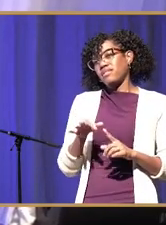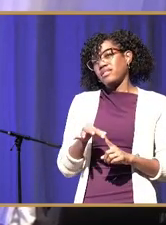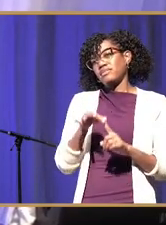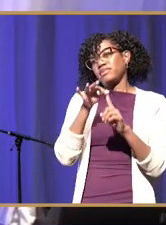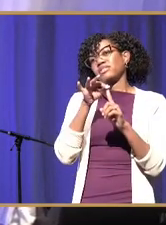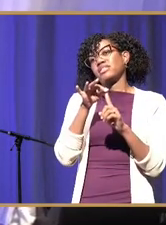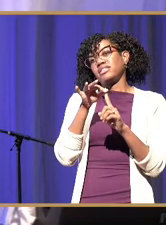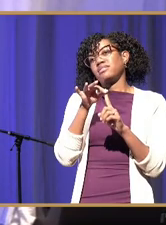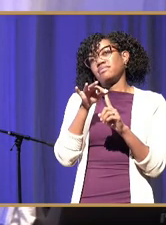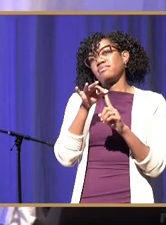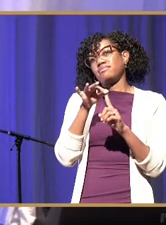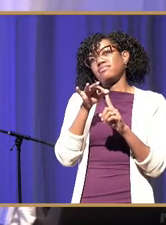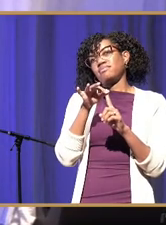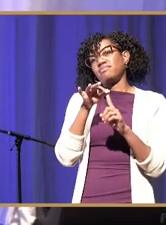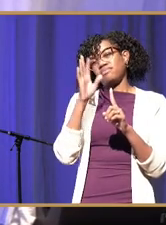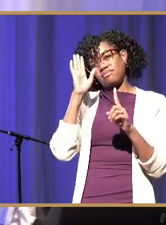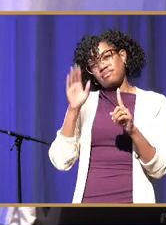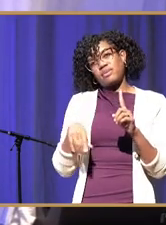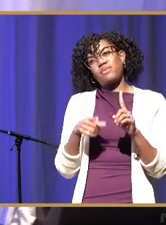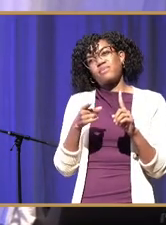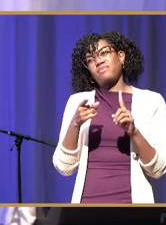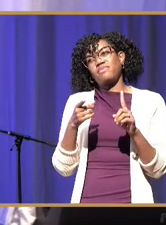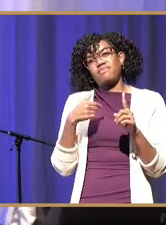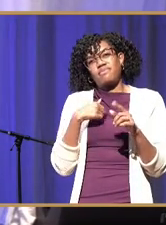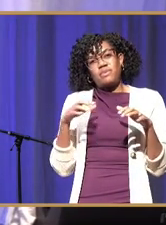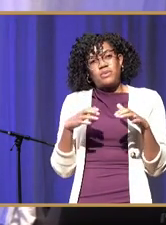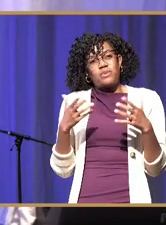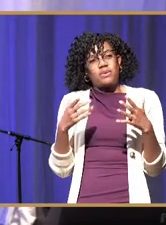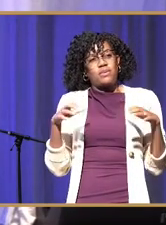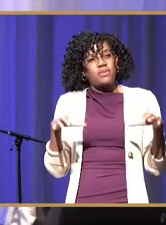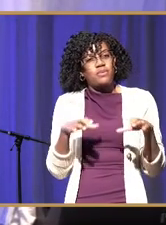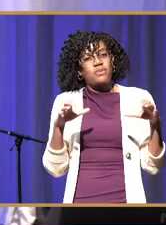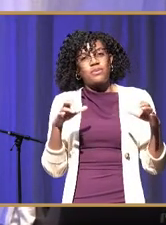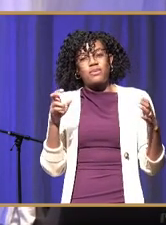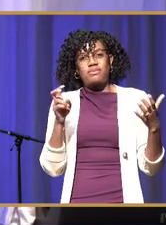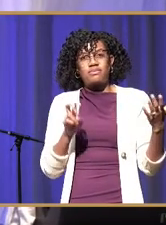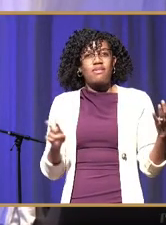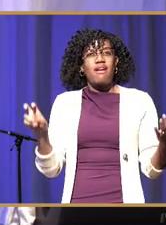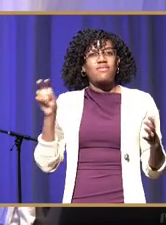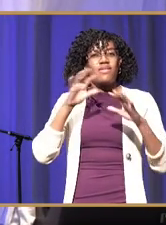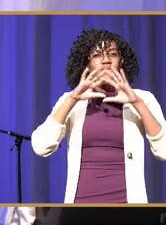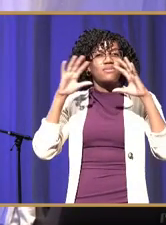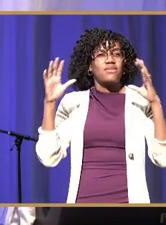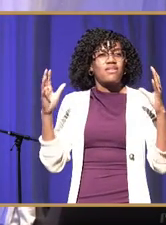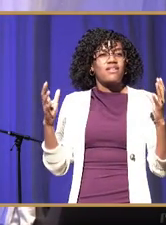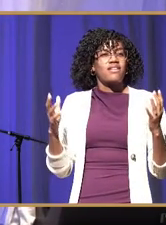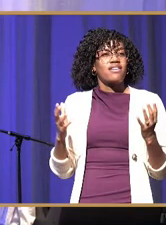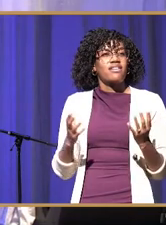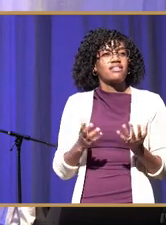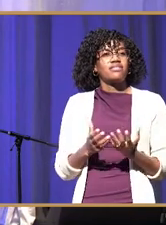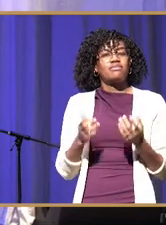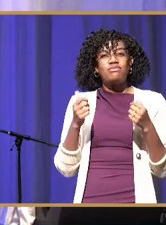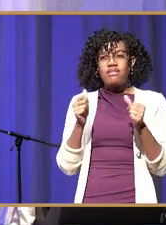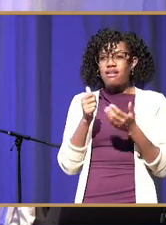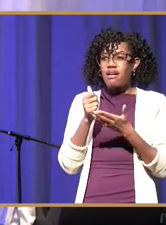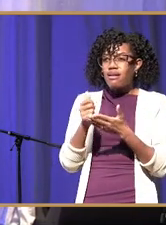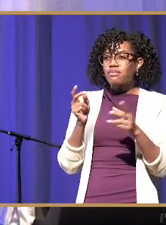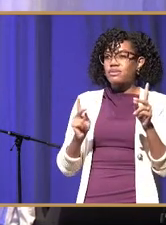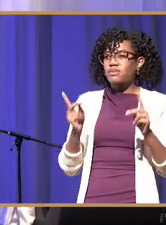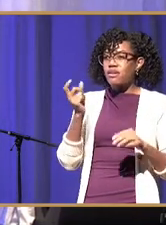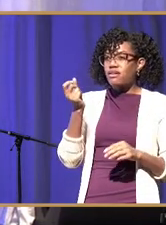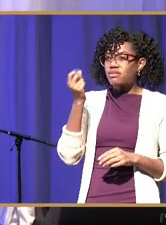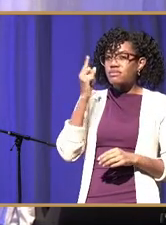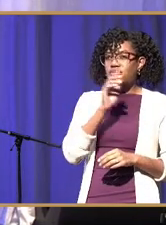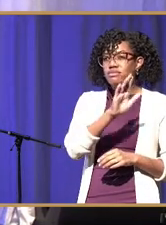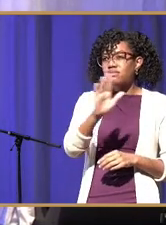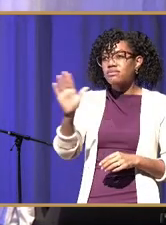especially, you know, doing what I do and going all over the world and trying to help people understand